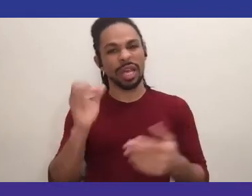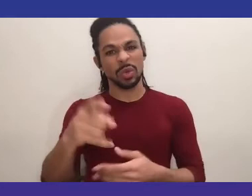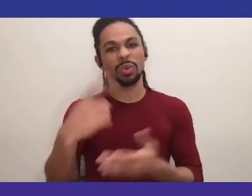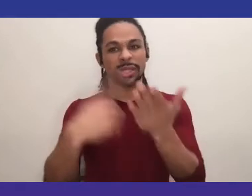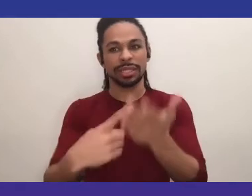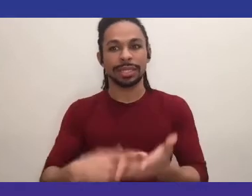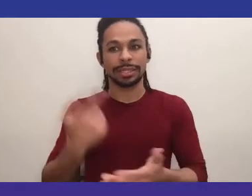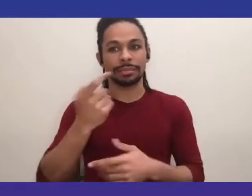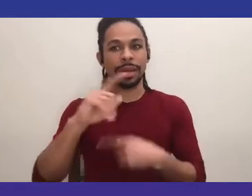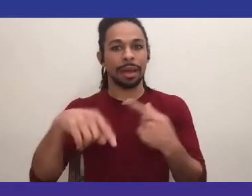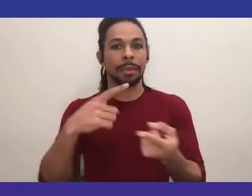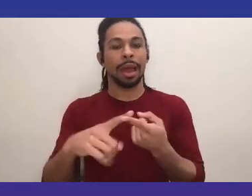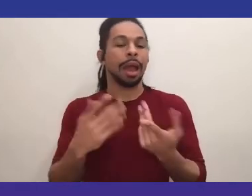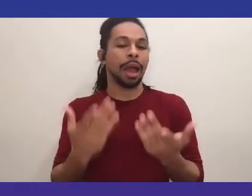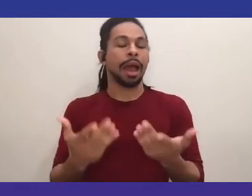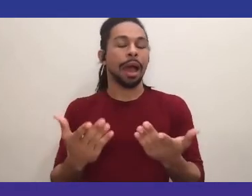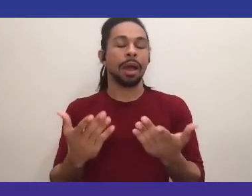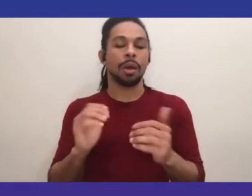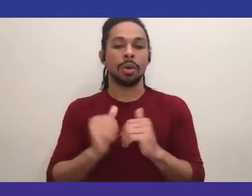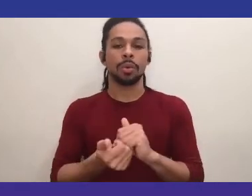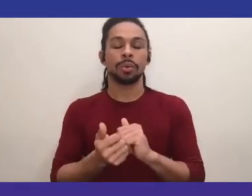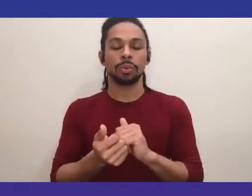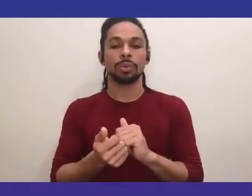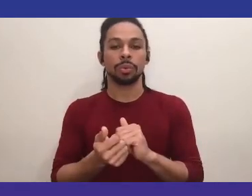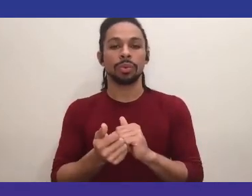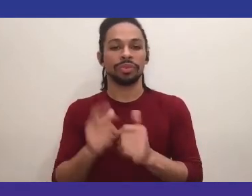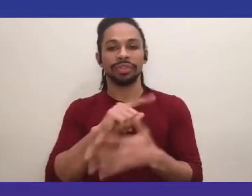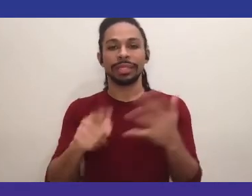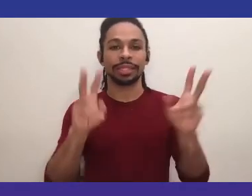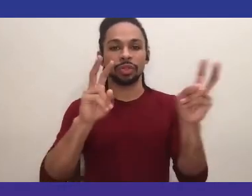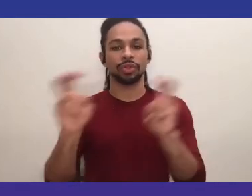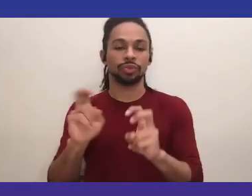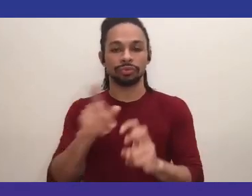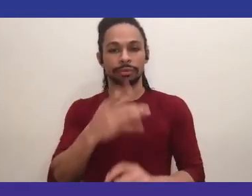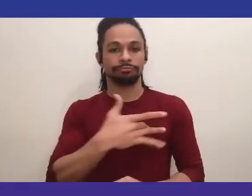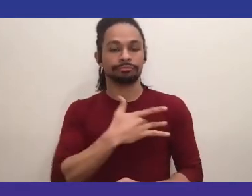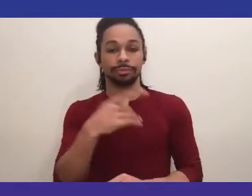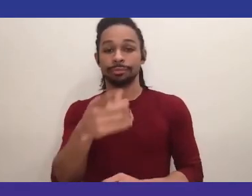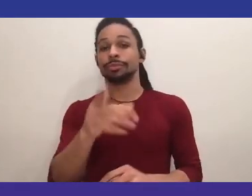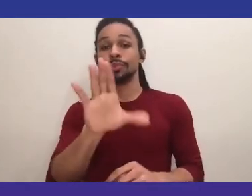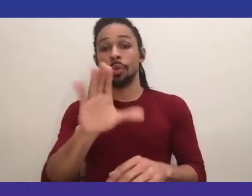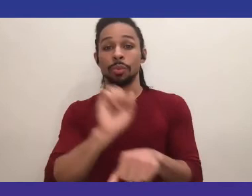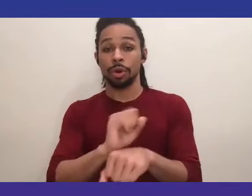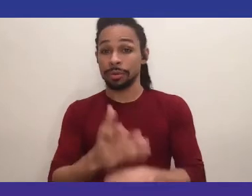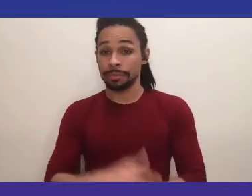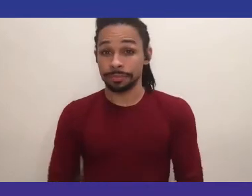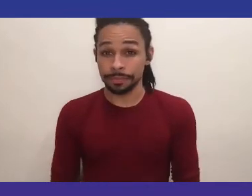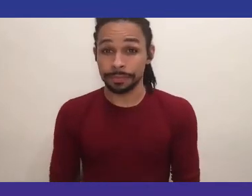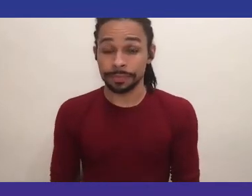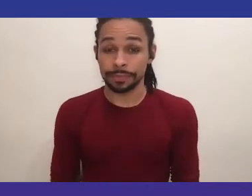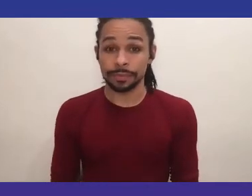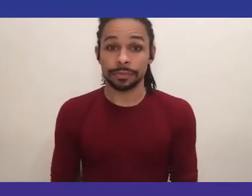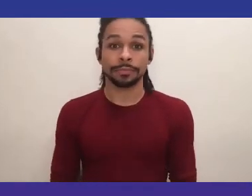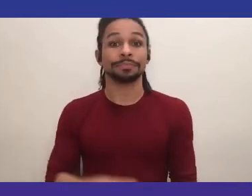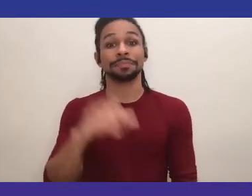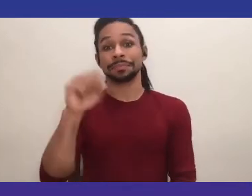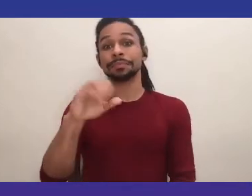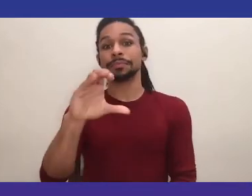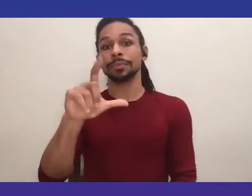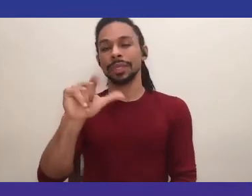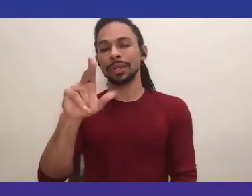are resonating for you in the work that you do? Yeah, no, I think, as I said, to me